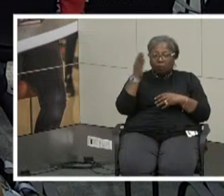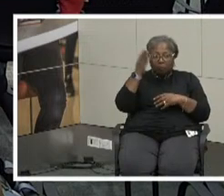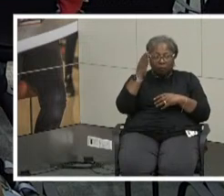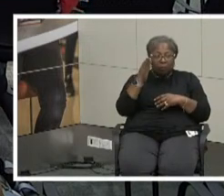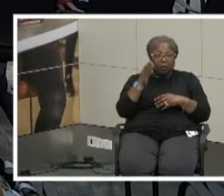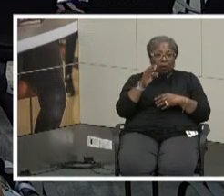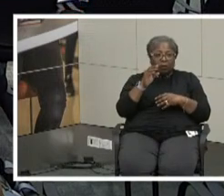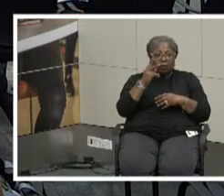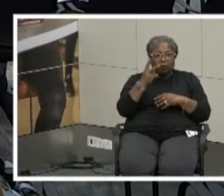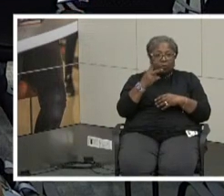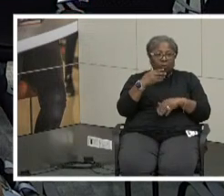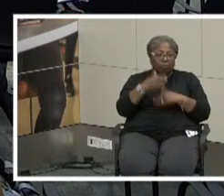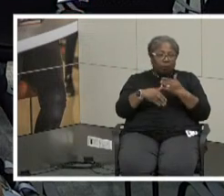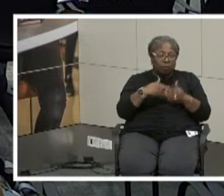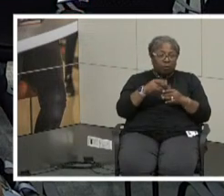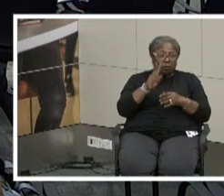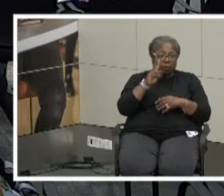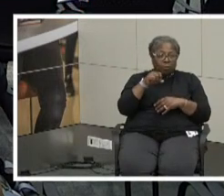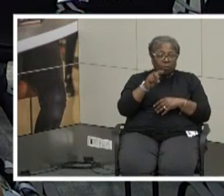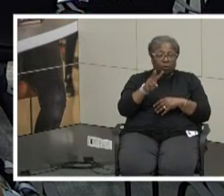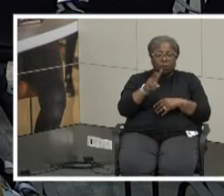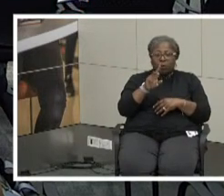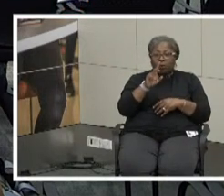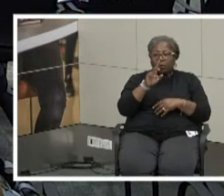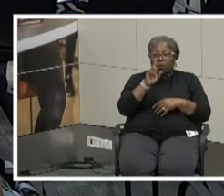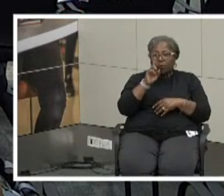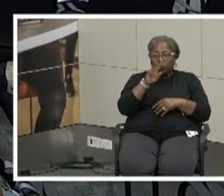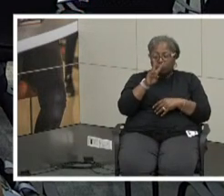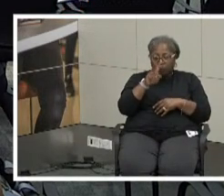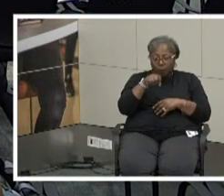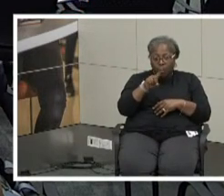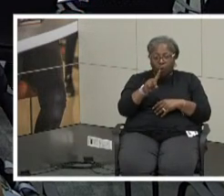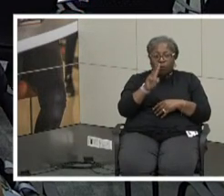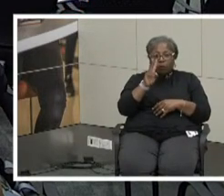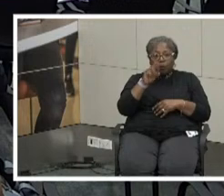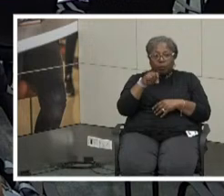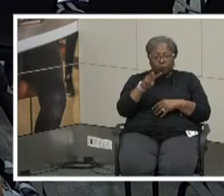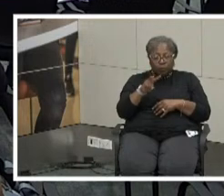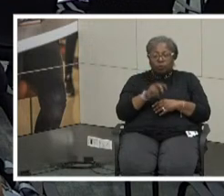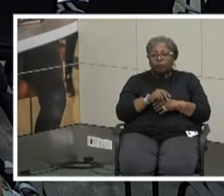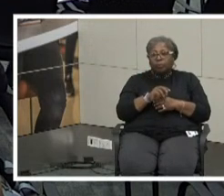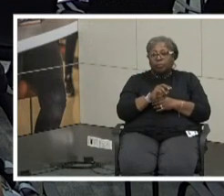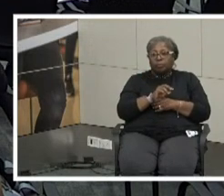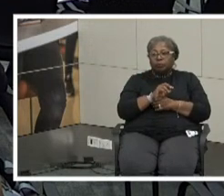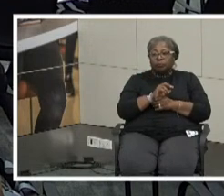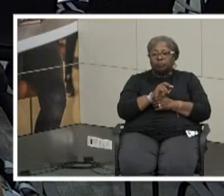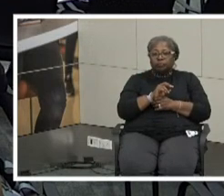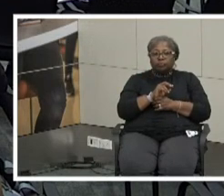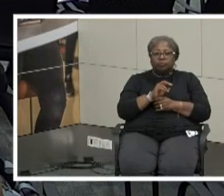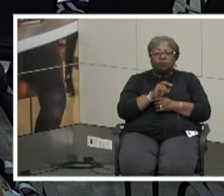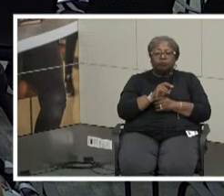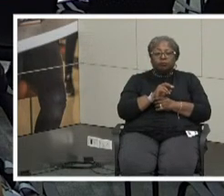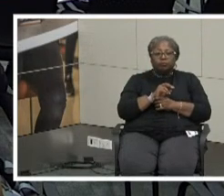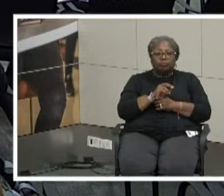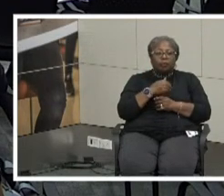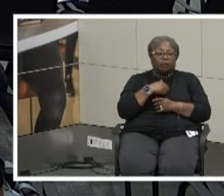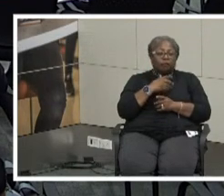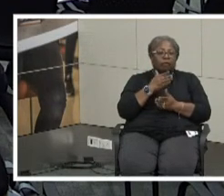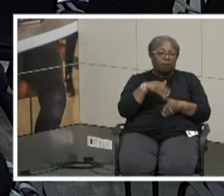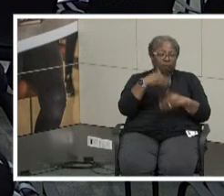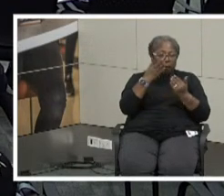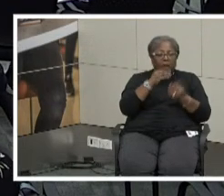constraint 2 progress measures 2.1 and 2.2 there's a motion by Mr Martinez and a second by Miss